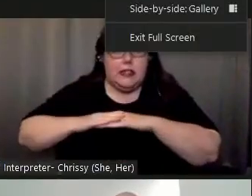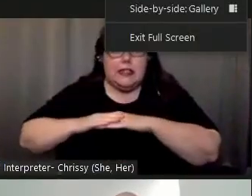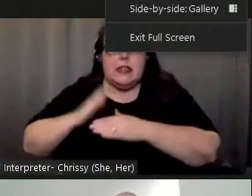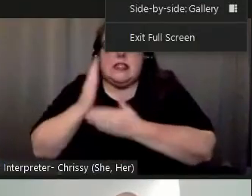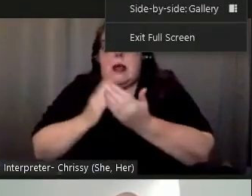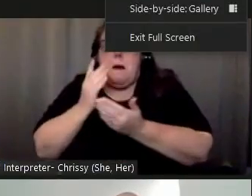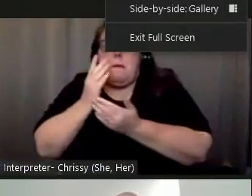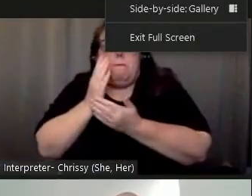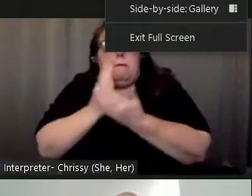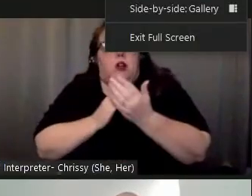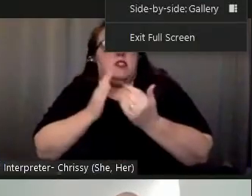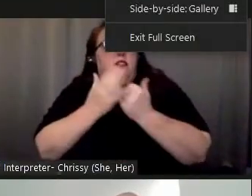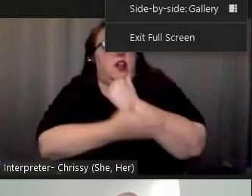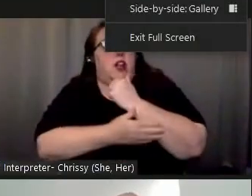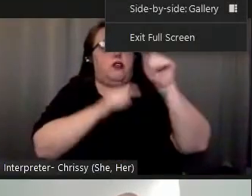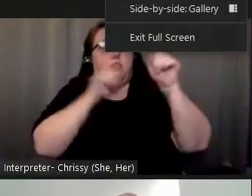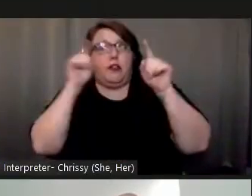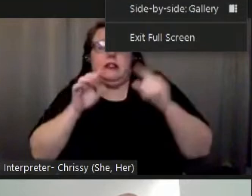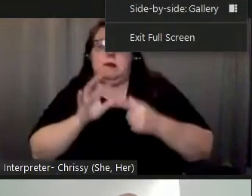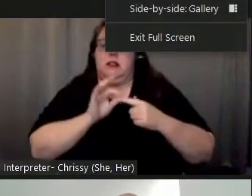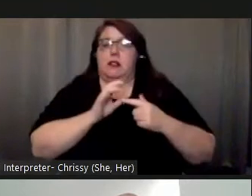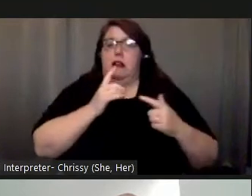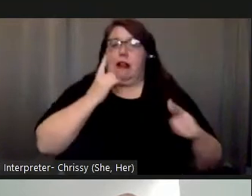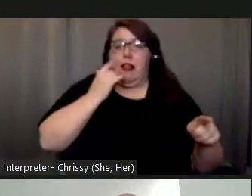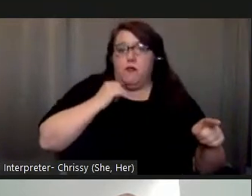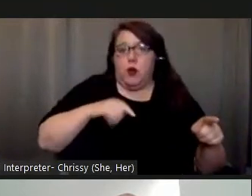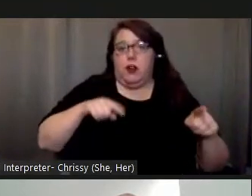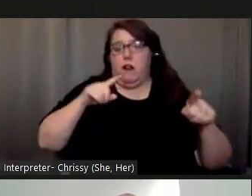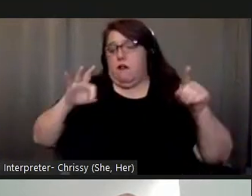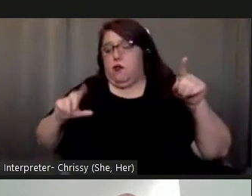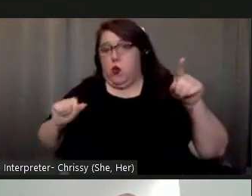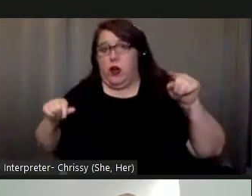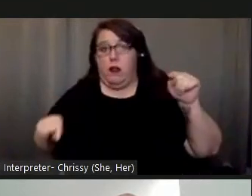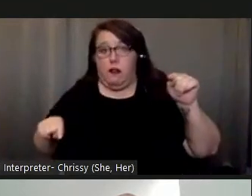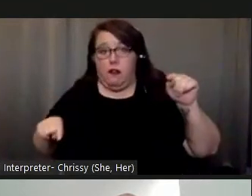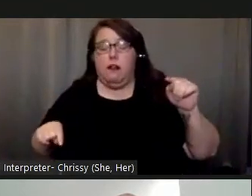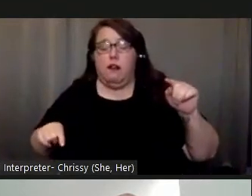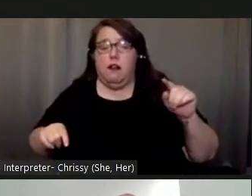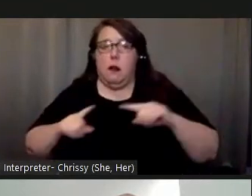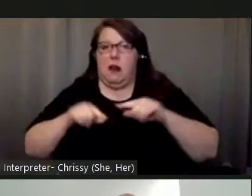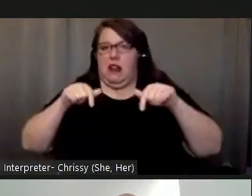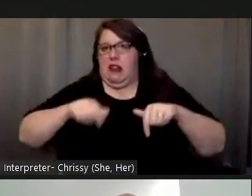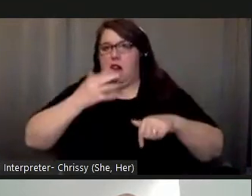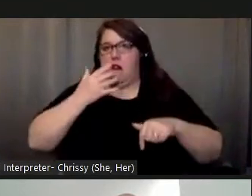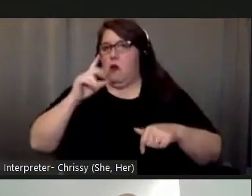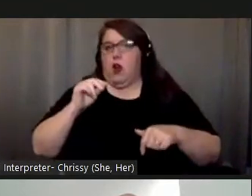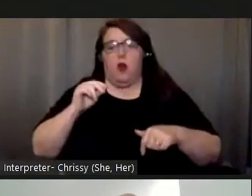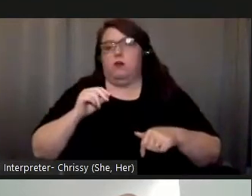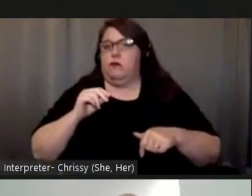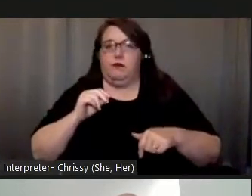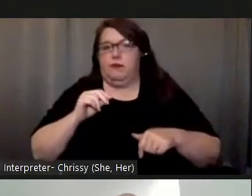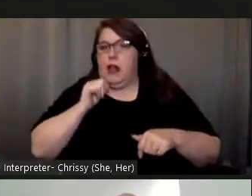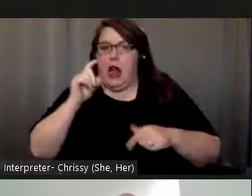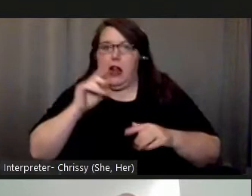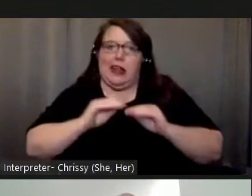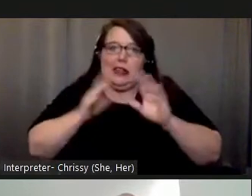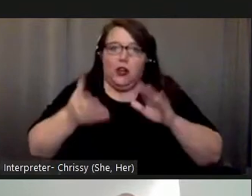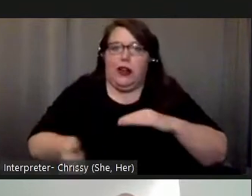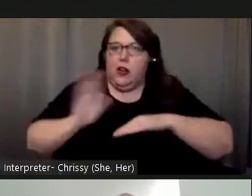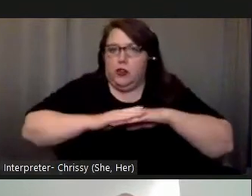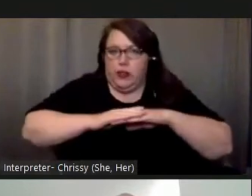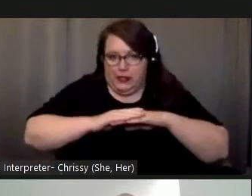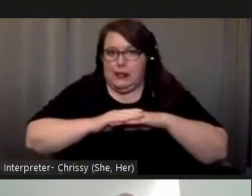of the country, specifically California and Florida have been mentioned. But at this point in Colorado, we've not seen a clear increasing trend based on the